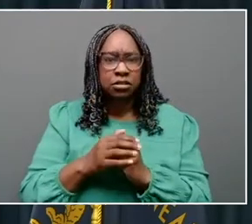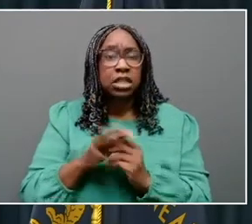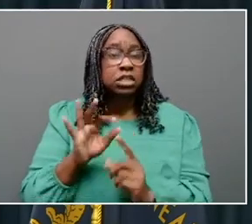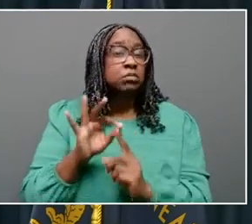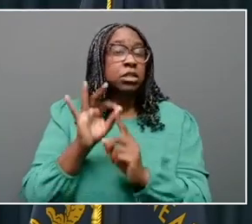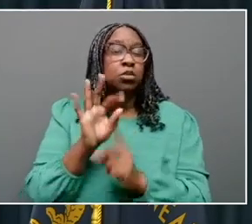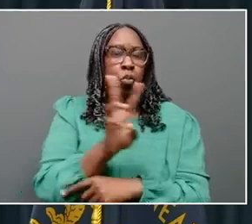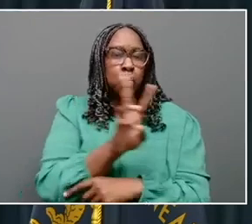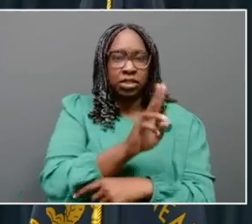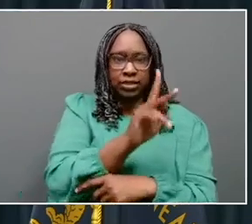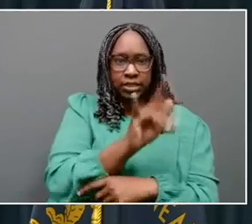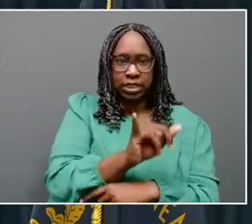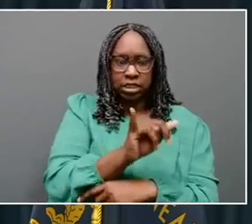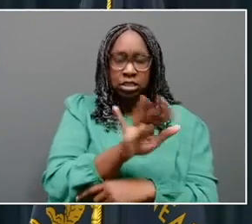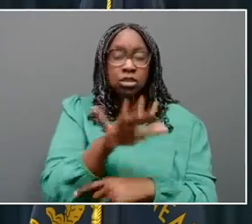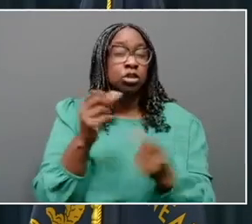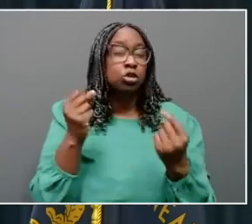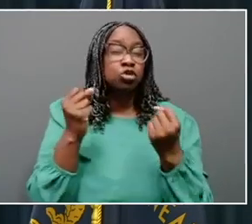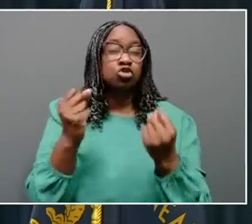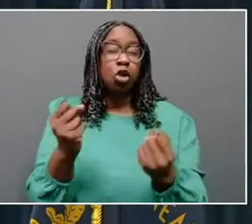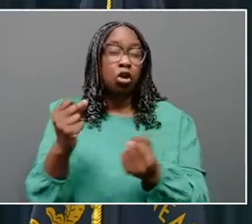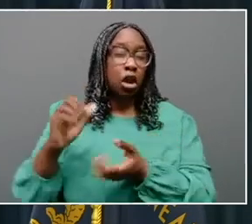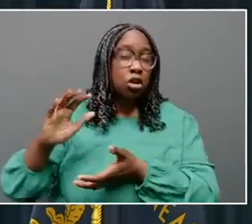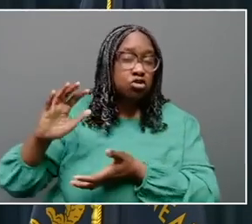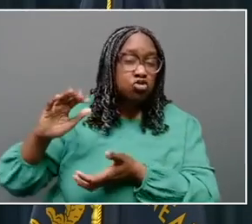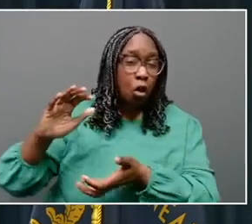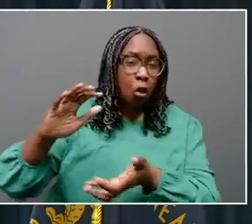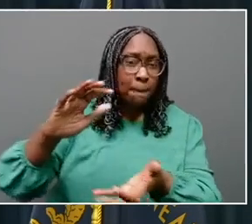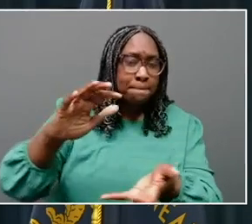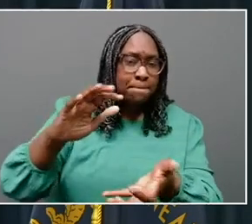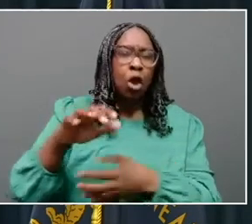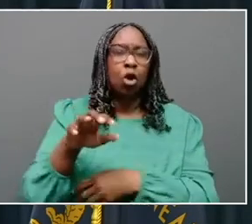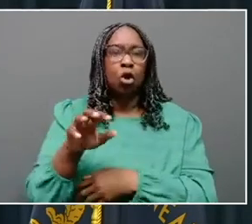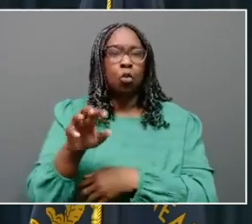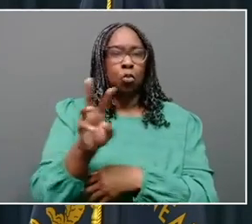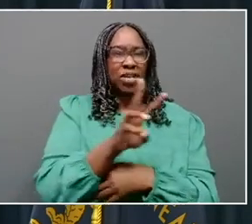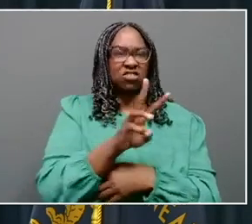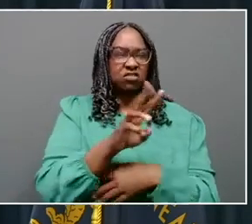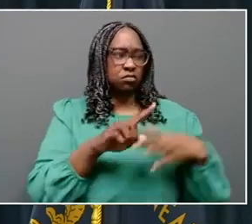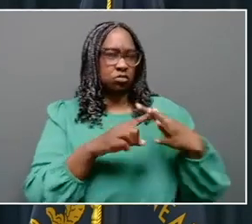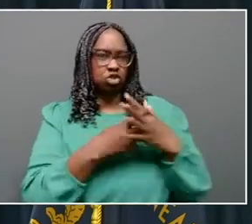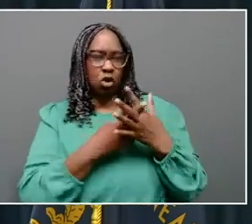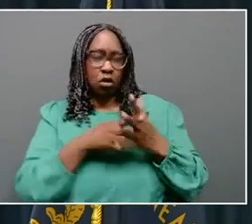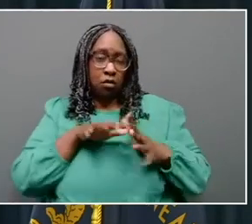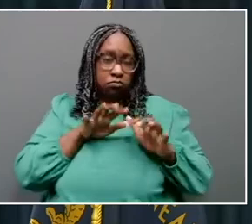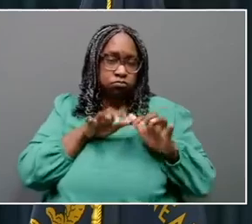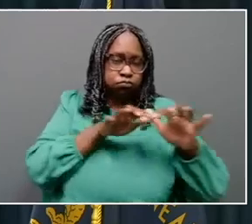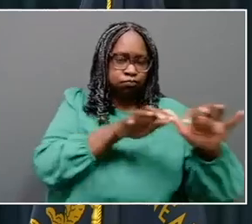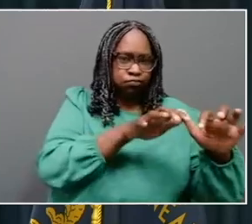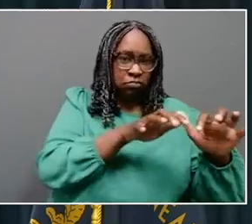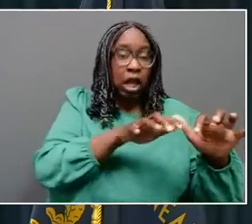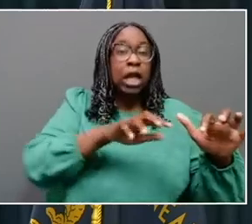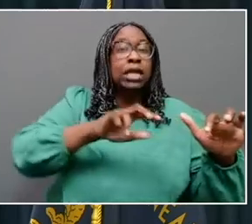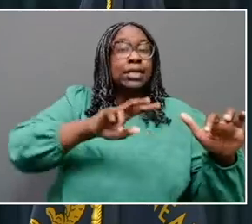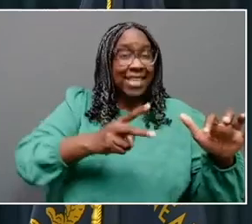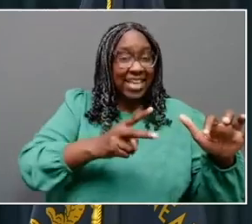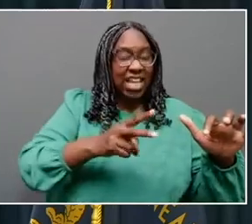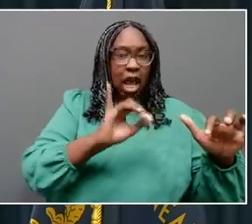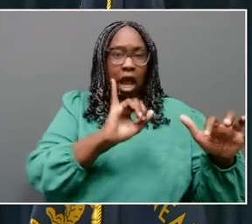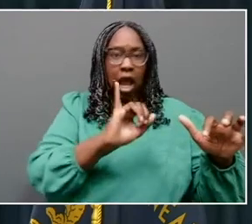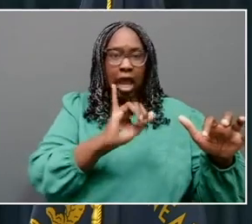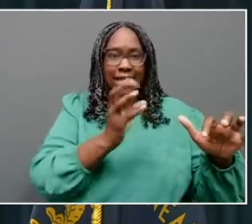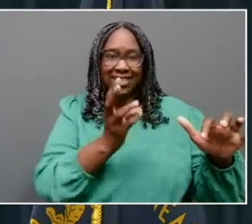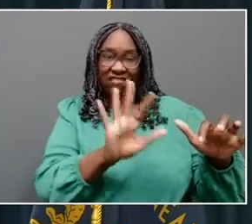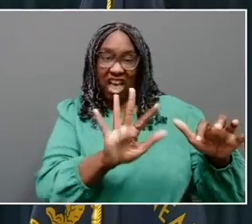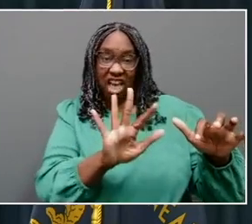The strongest storms started to move through our western region this morning, but a second round could move east of I-65 later